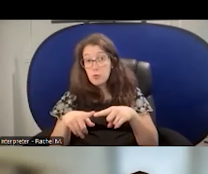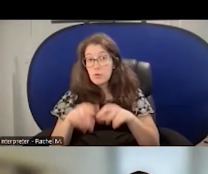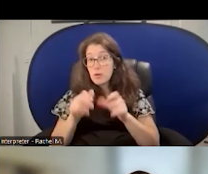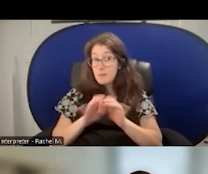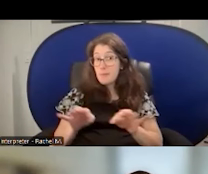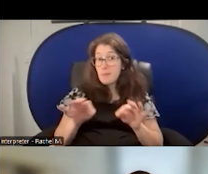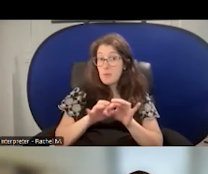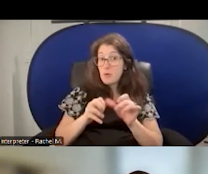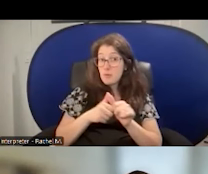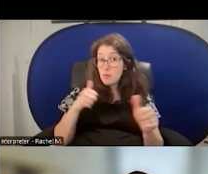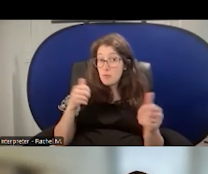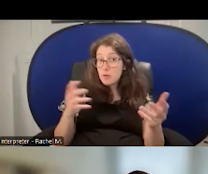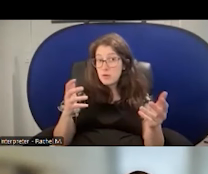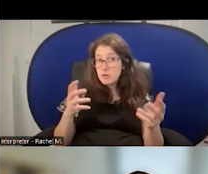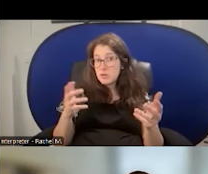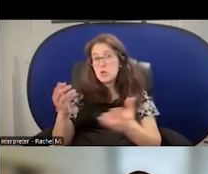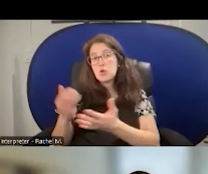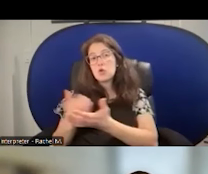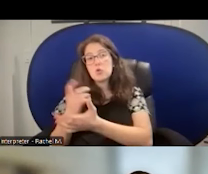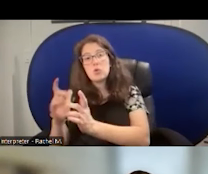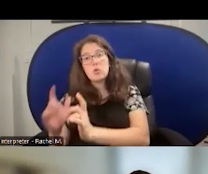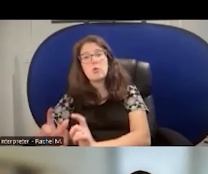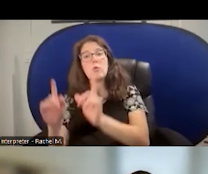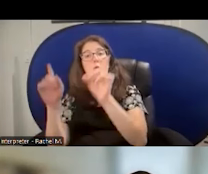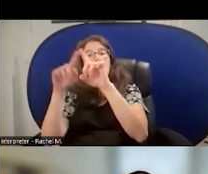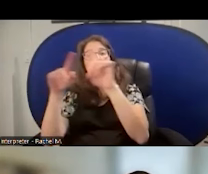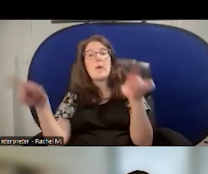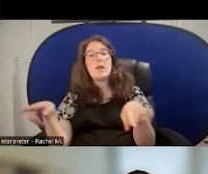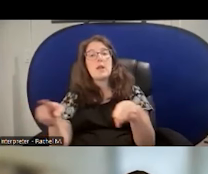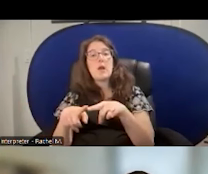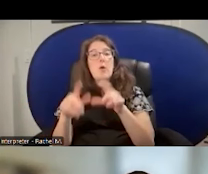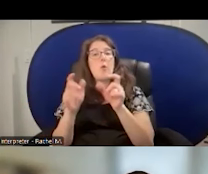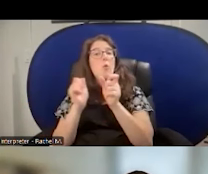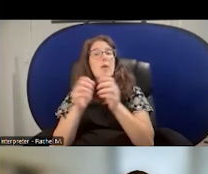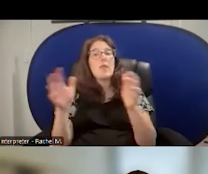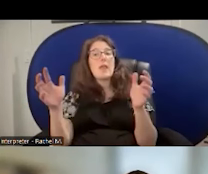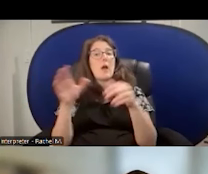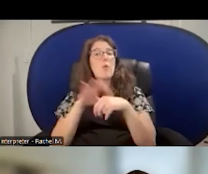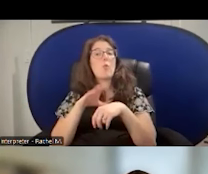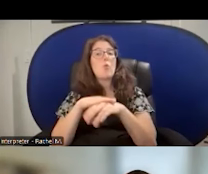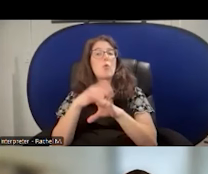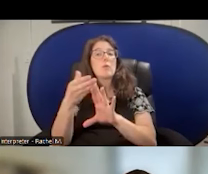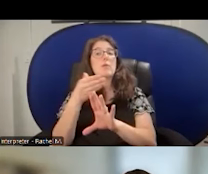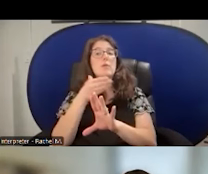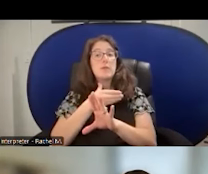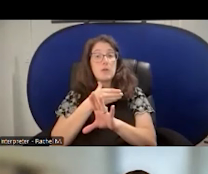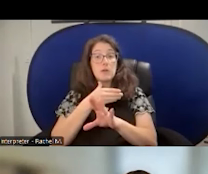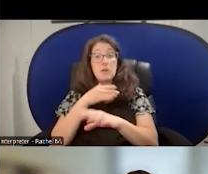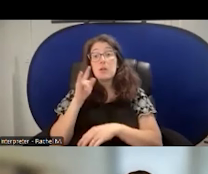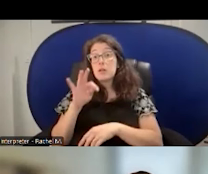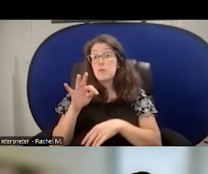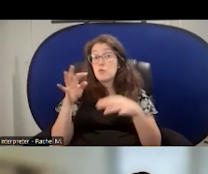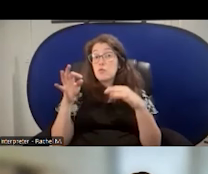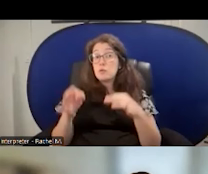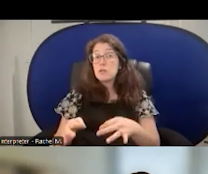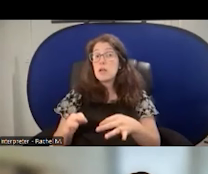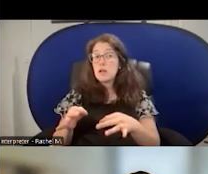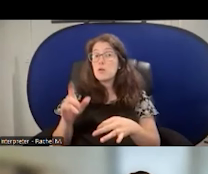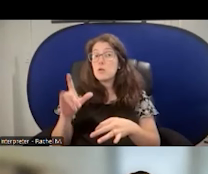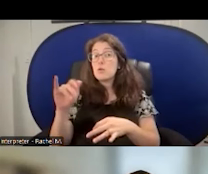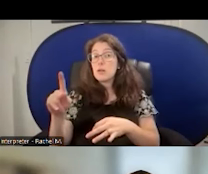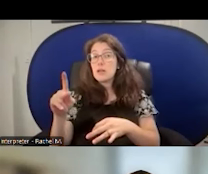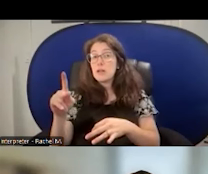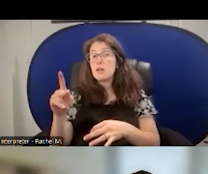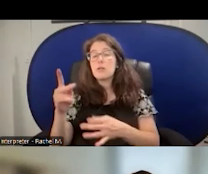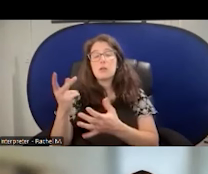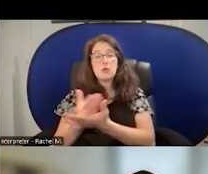a student to a new window without any warning up front. So if you do choose to open links in new